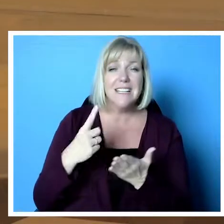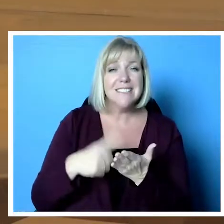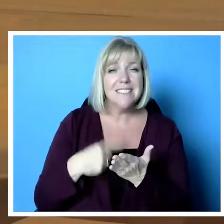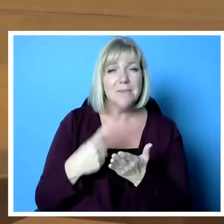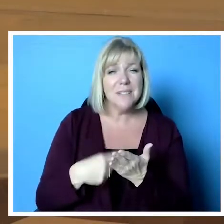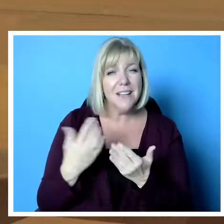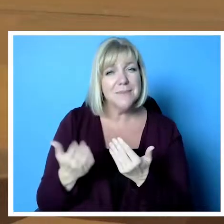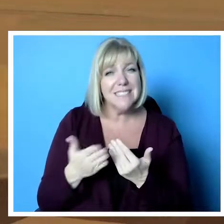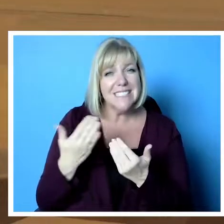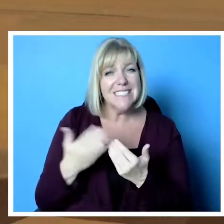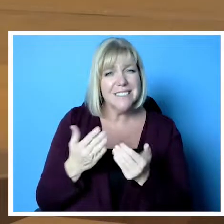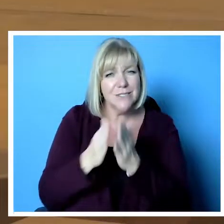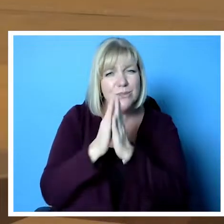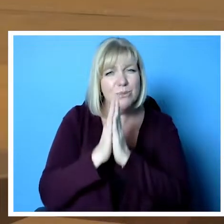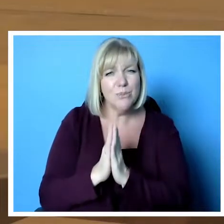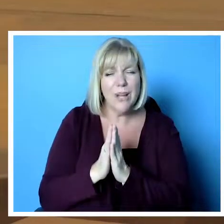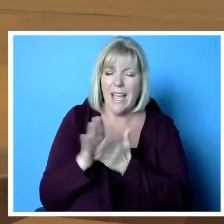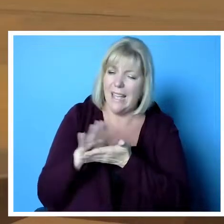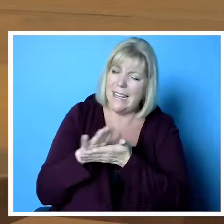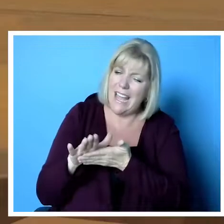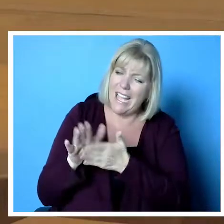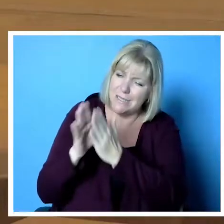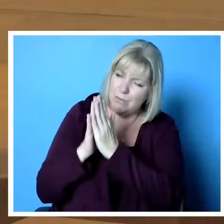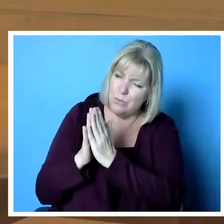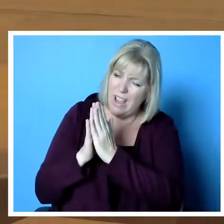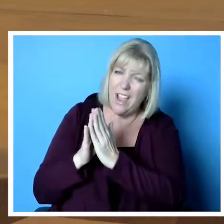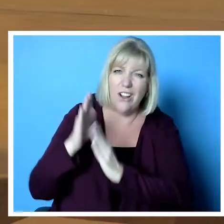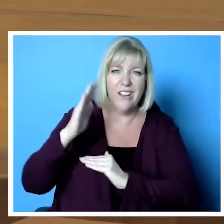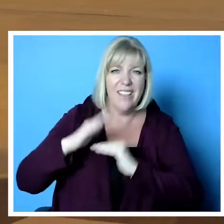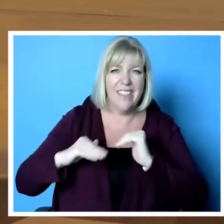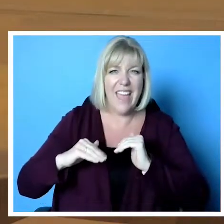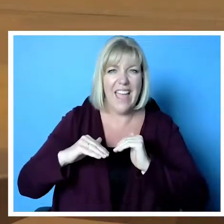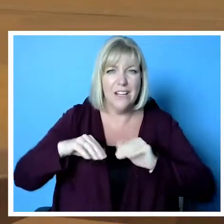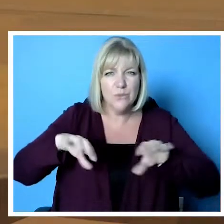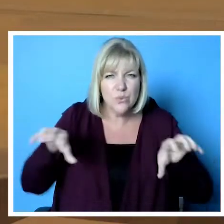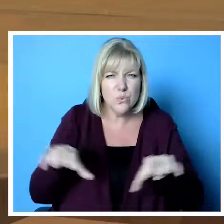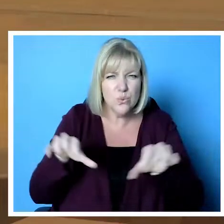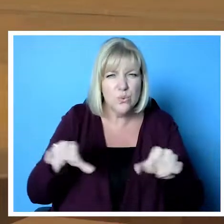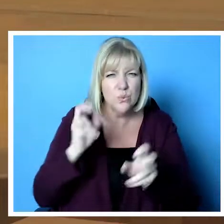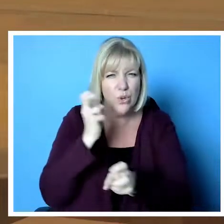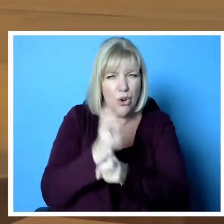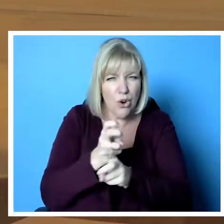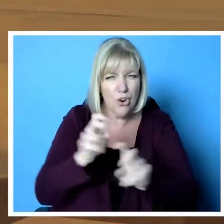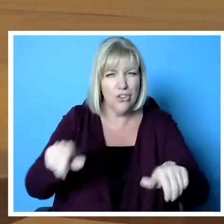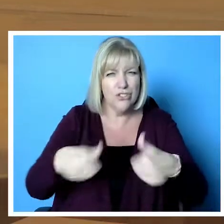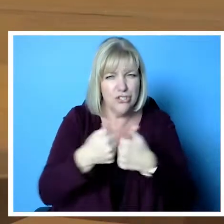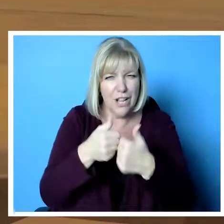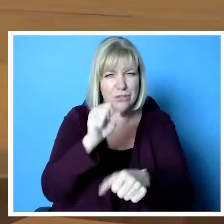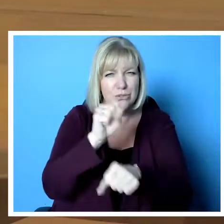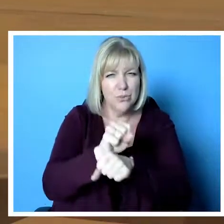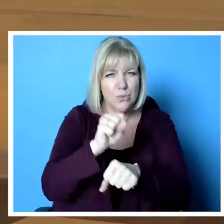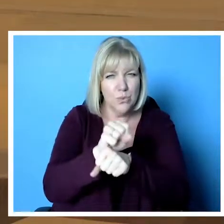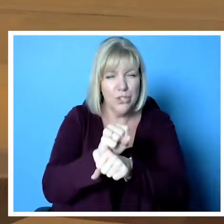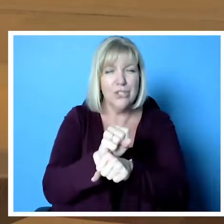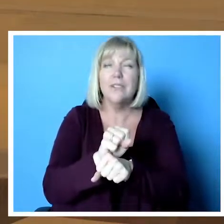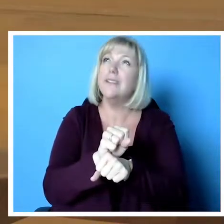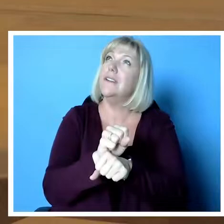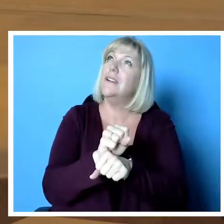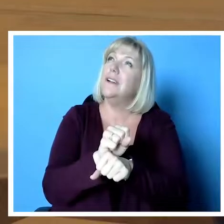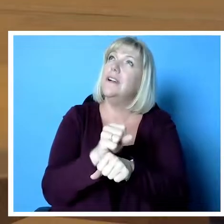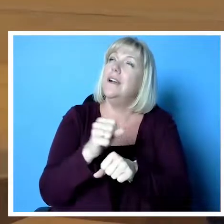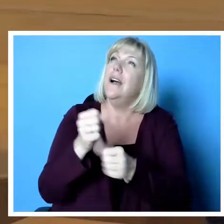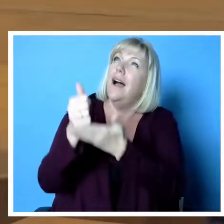nice prayers than do the hard work of putting those prayers into action. Help us remember